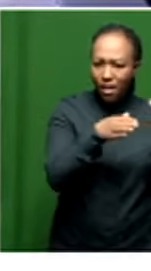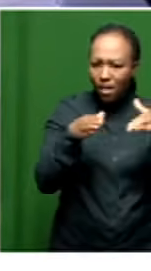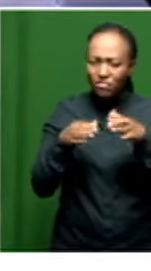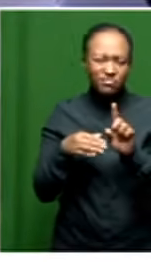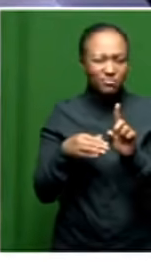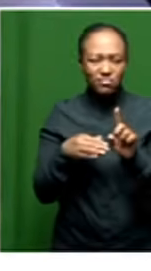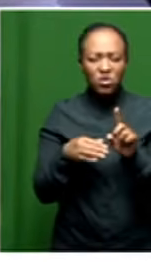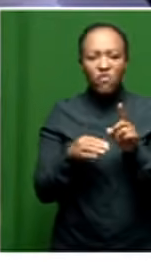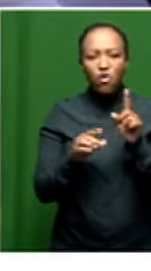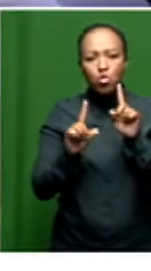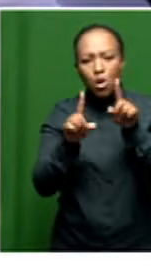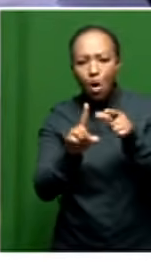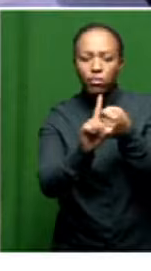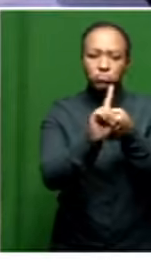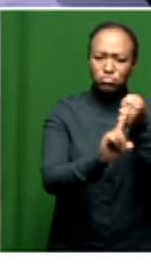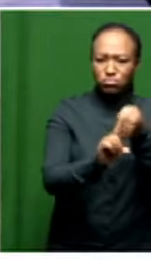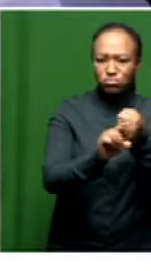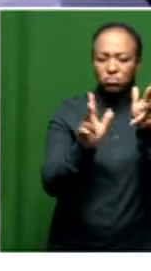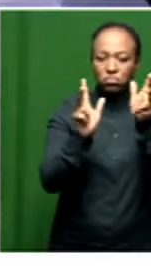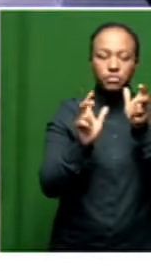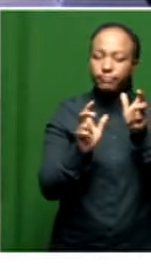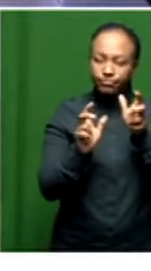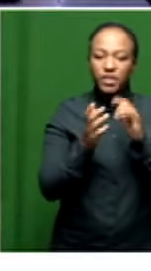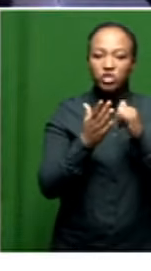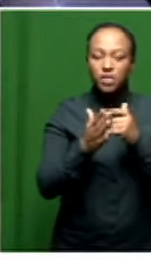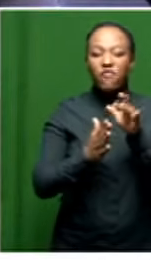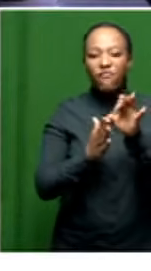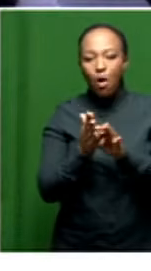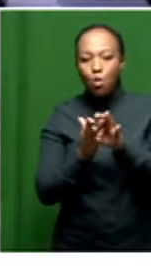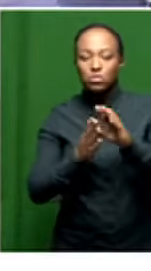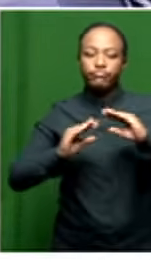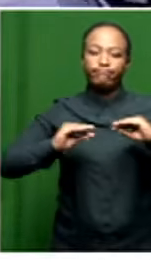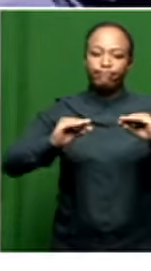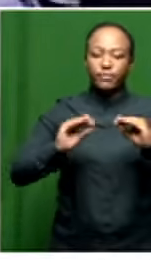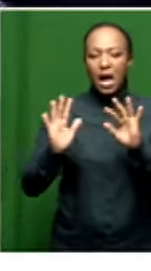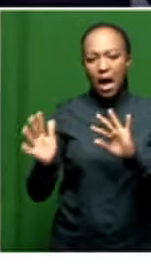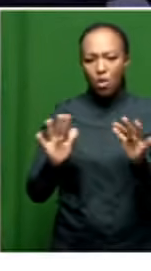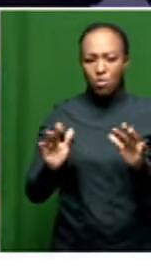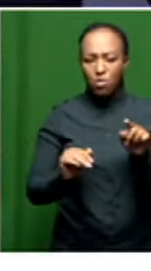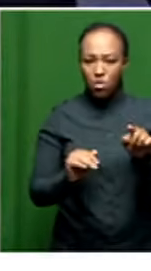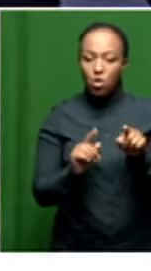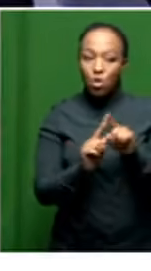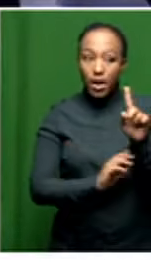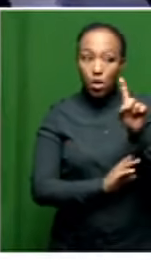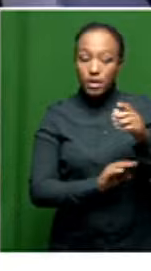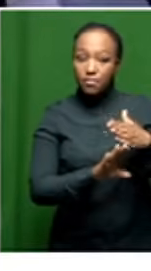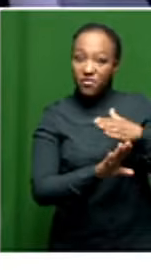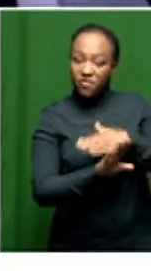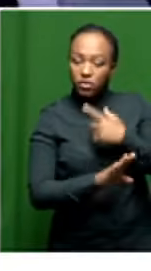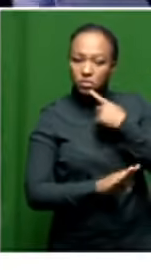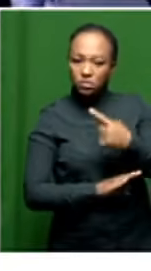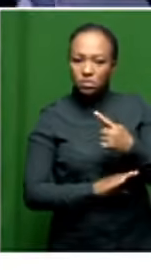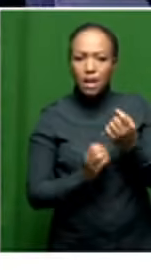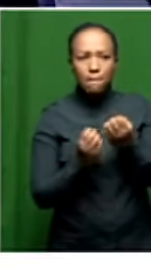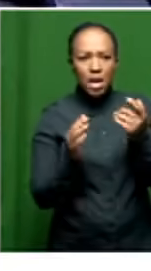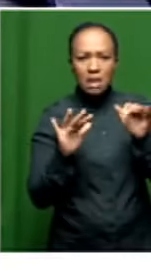and electioneering and listening to this. This is about voter education and answering some of those questions, Sakina, that you were saying, that a lot of